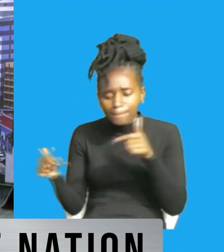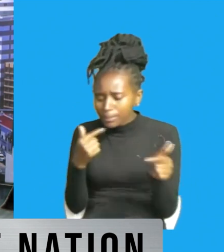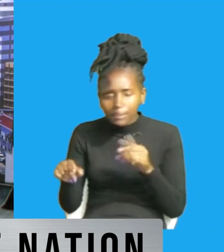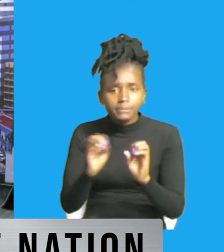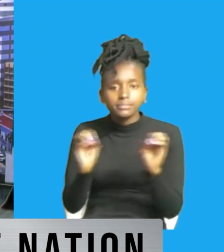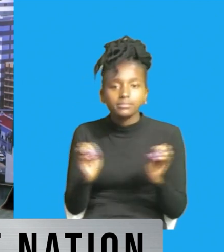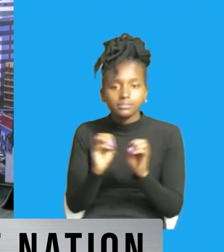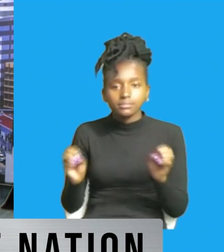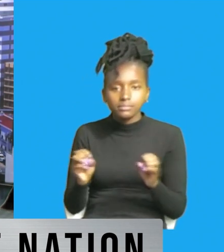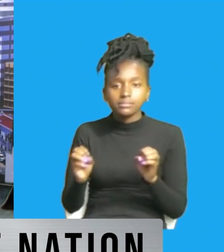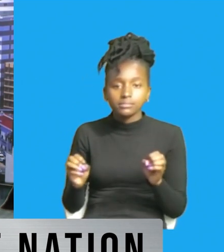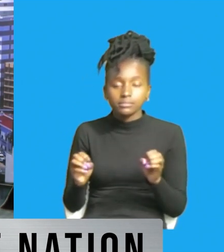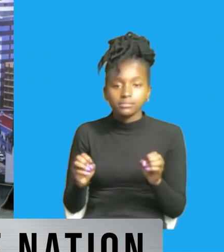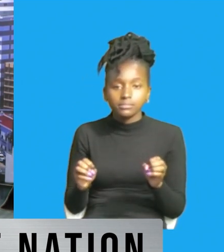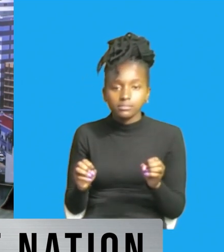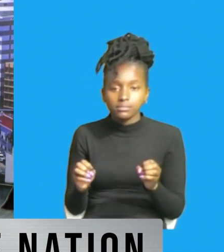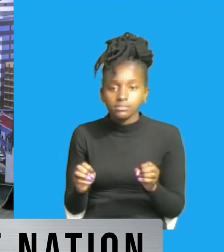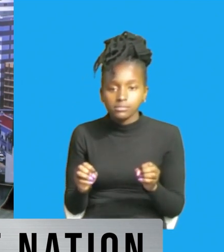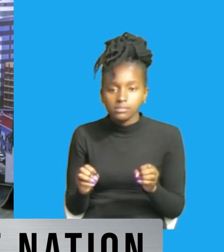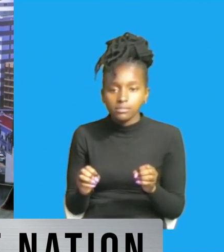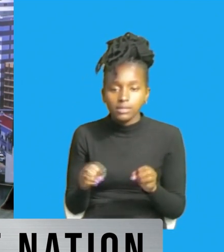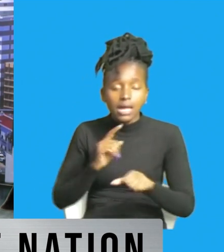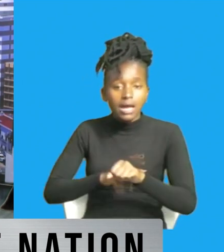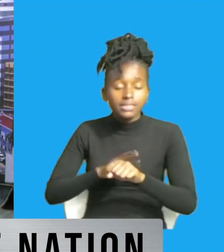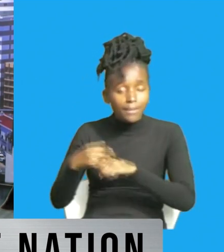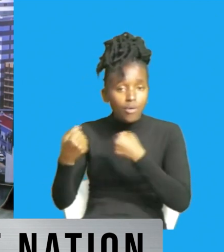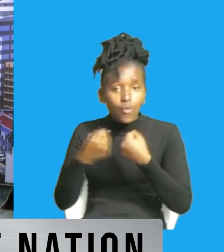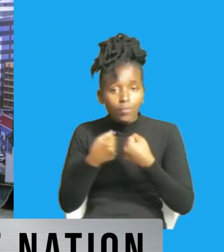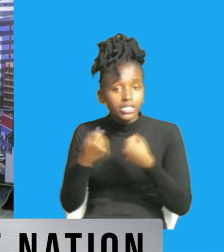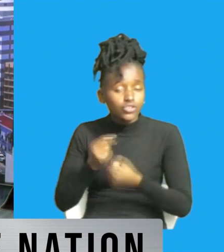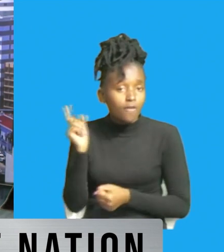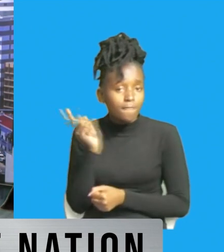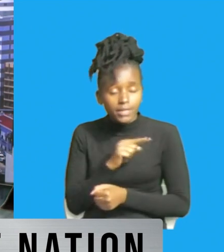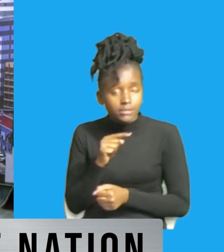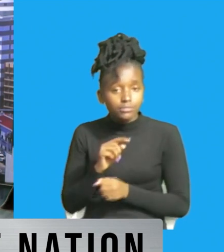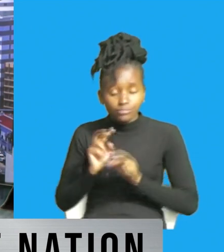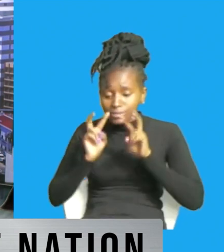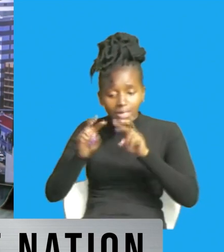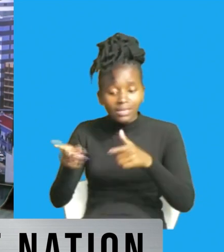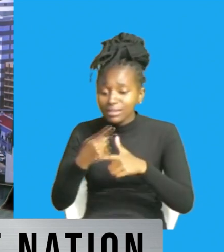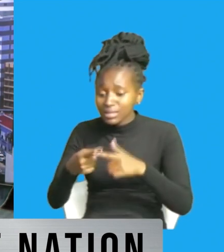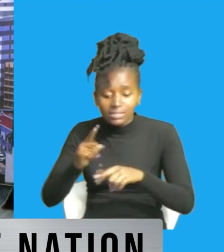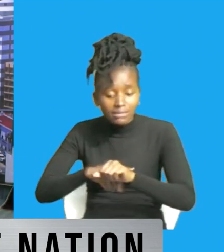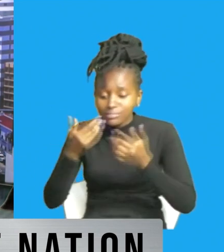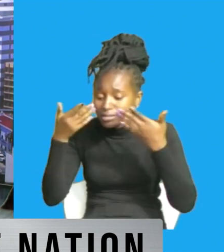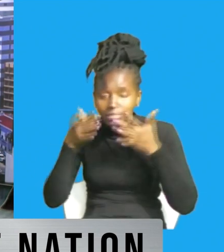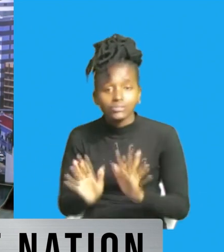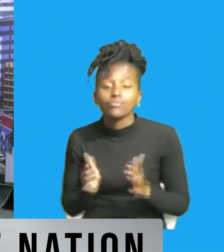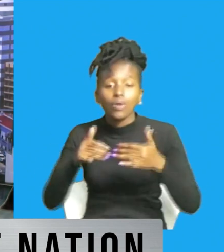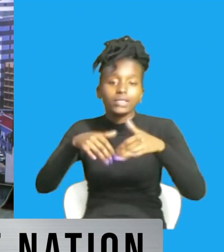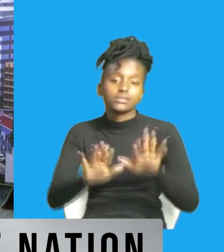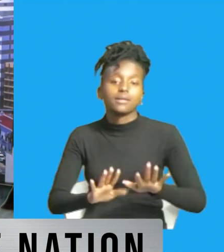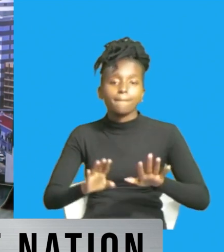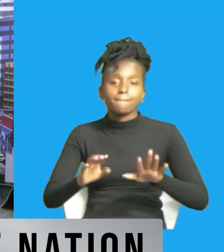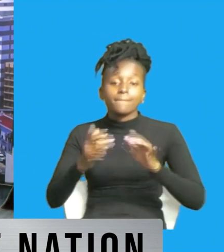Right. There is conclusive yes. Outcome in that game. Na inaisha hivyo. So even us, we have to reach a point, Jonah, kama